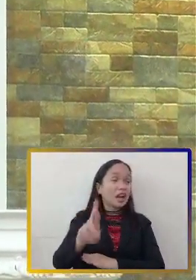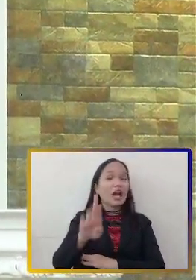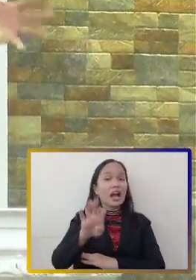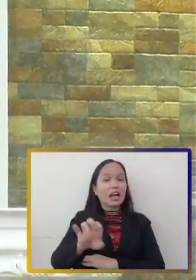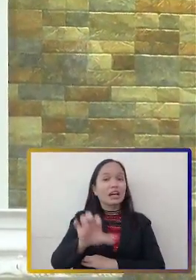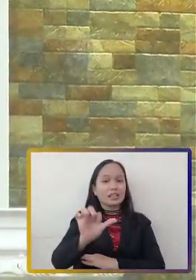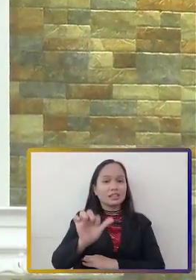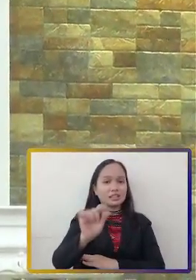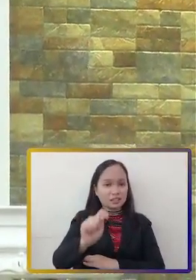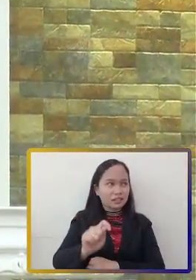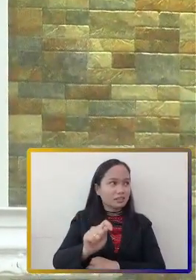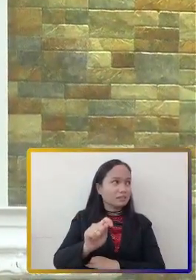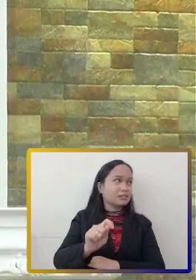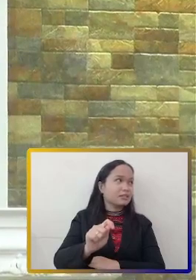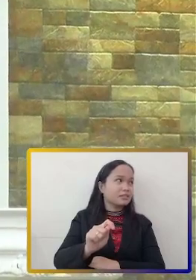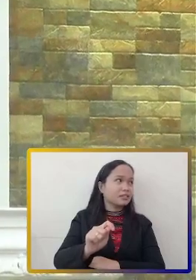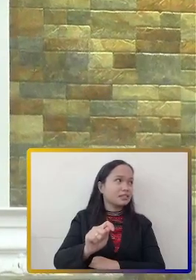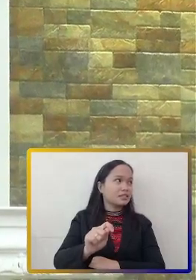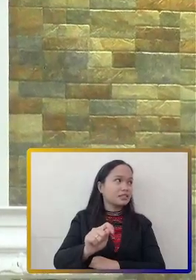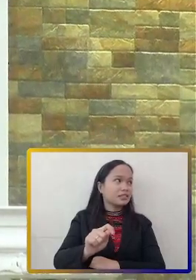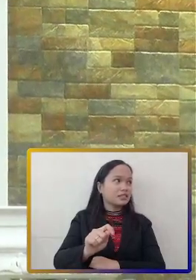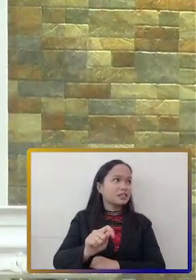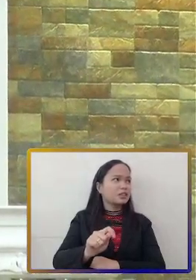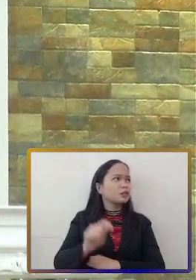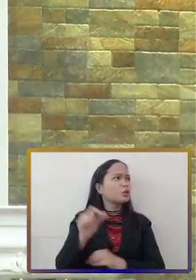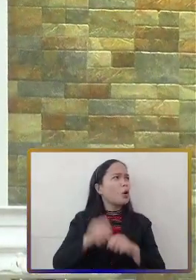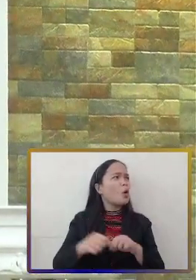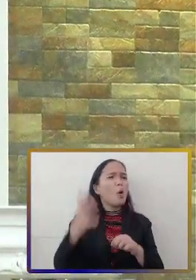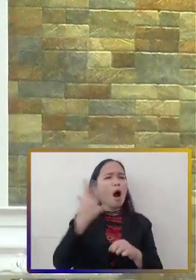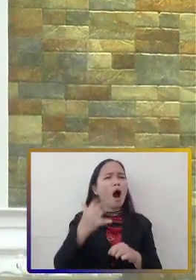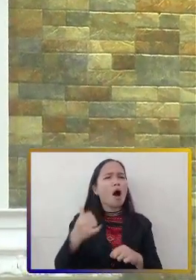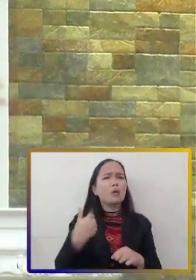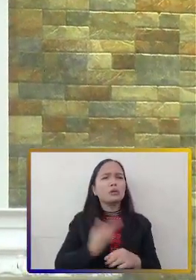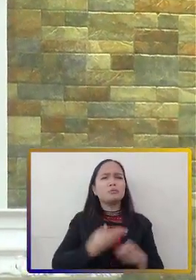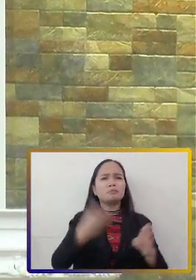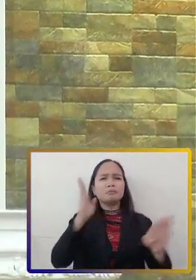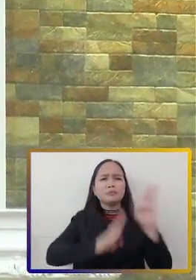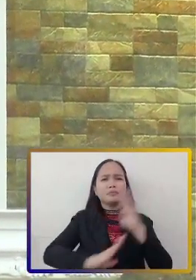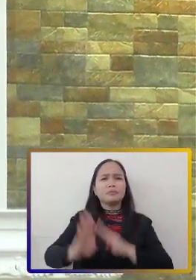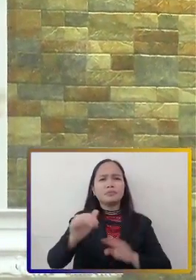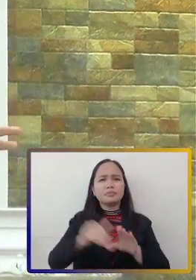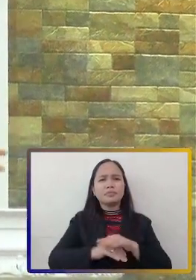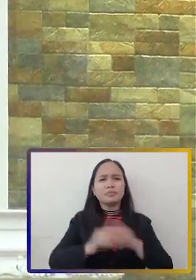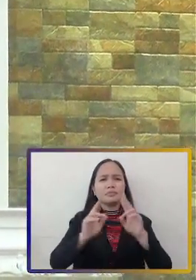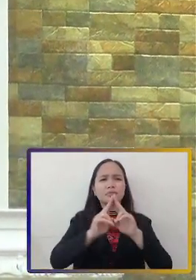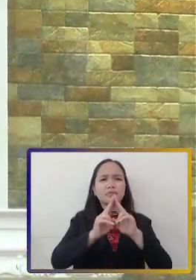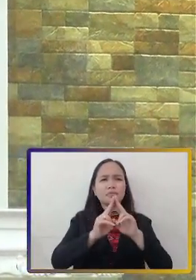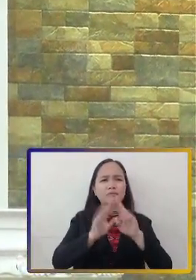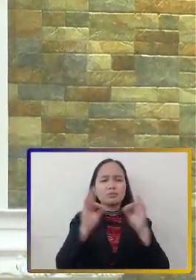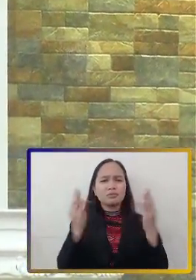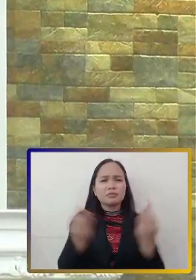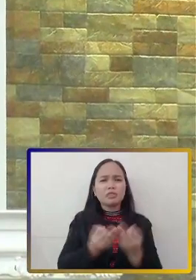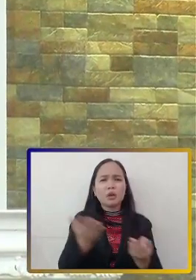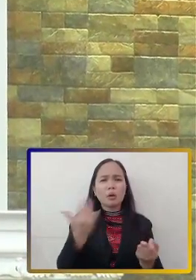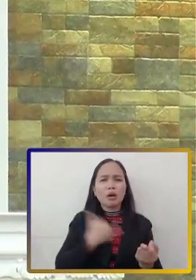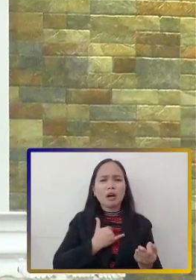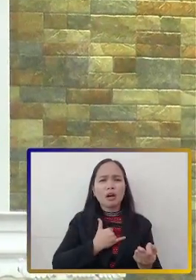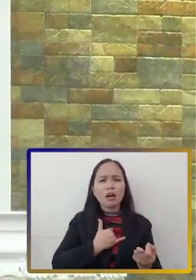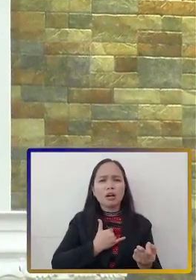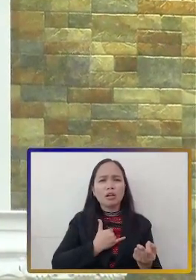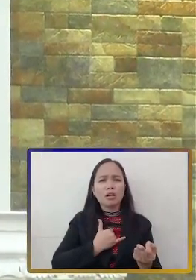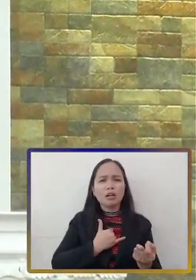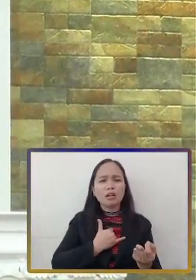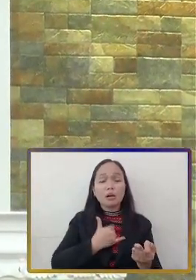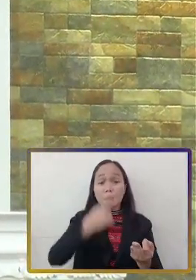So what is now, why do we have troubles in the home? Why do we have threat in the home? Because